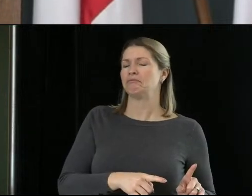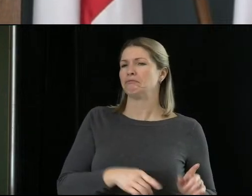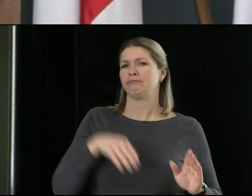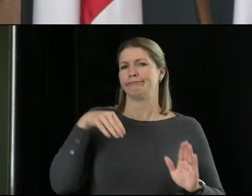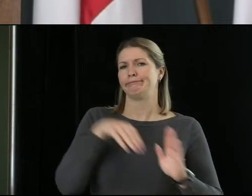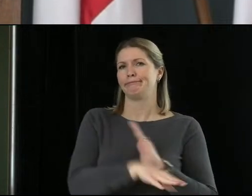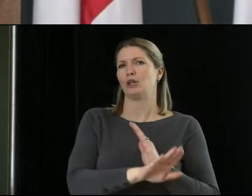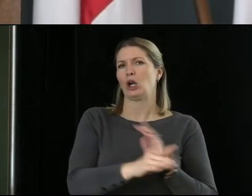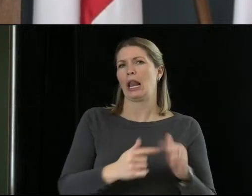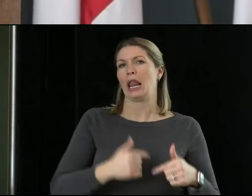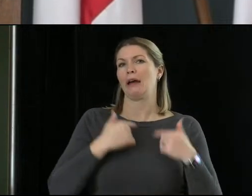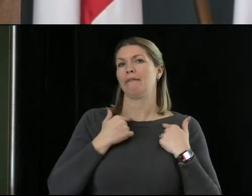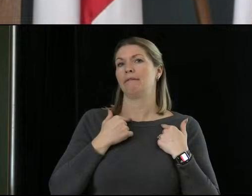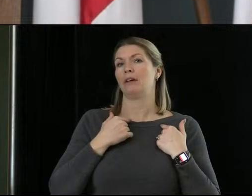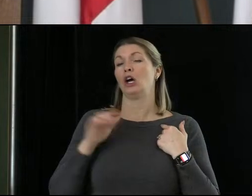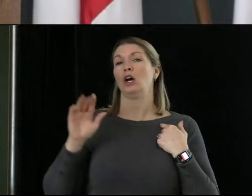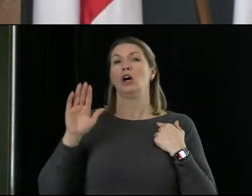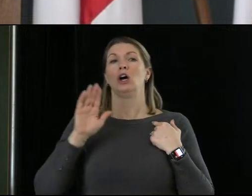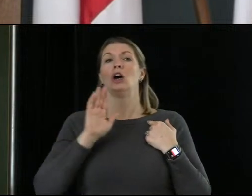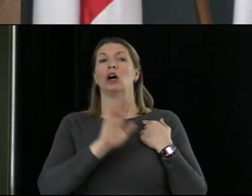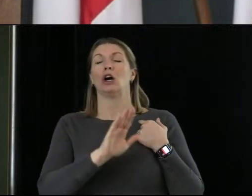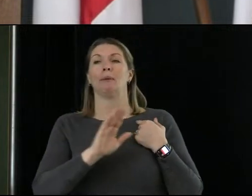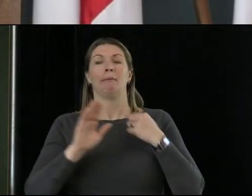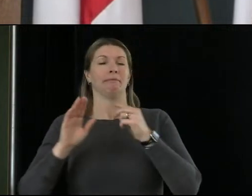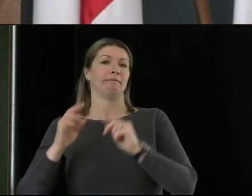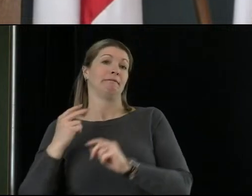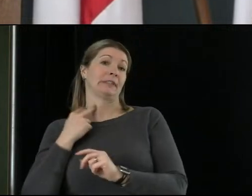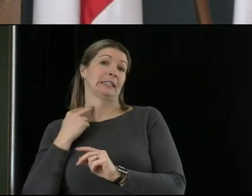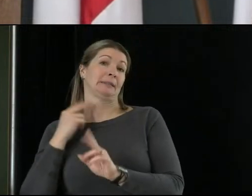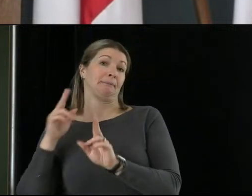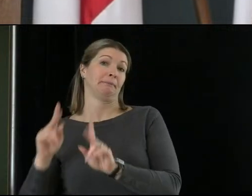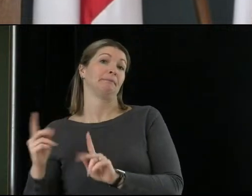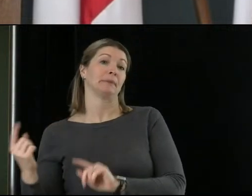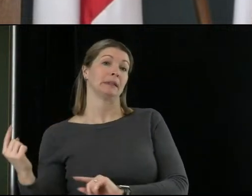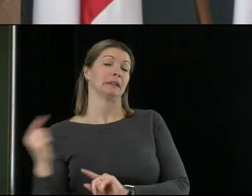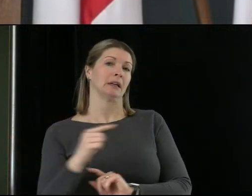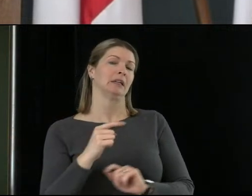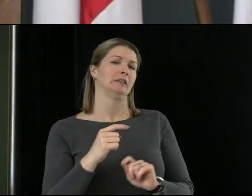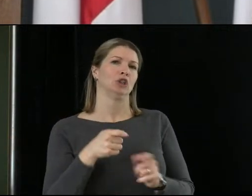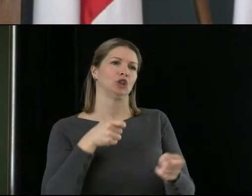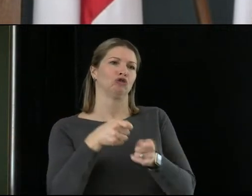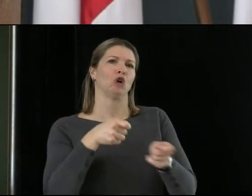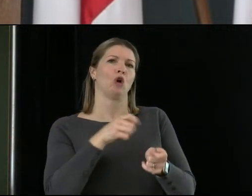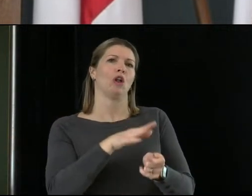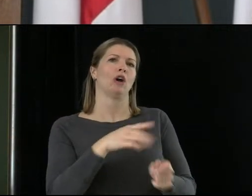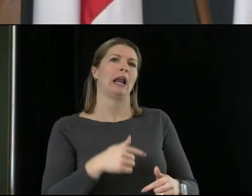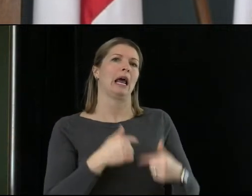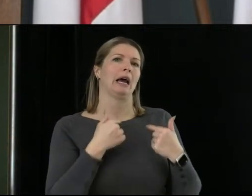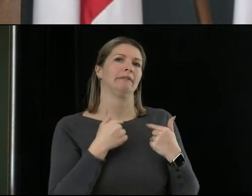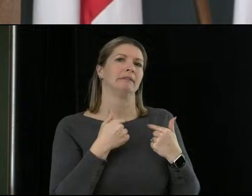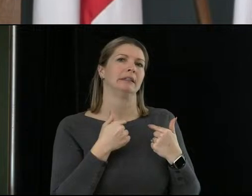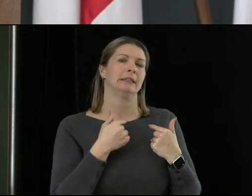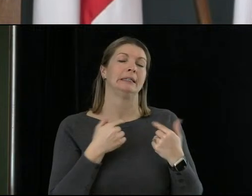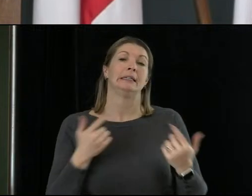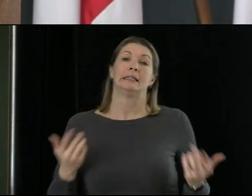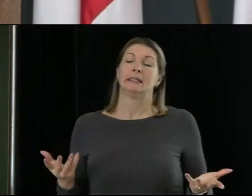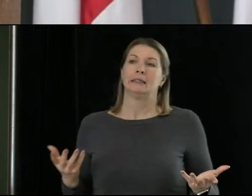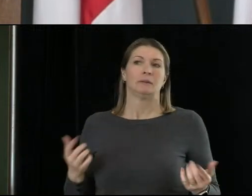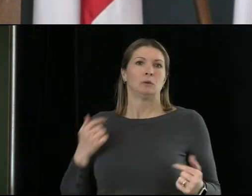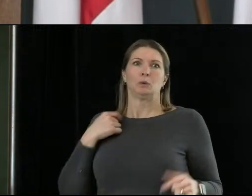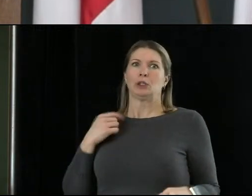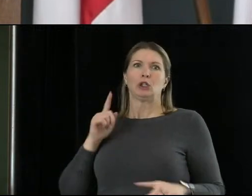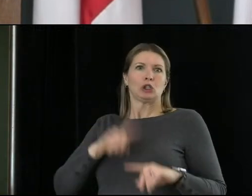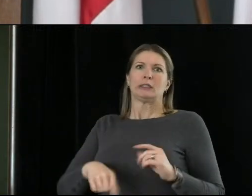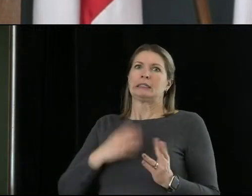life took over her life. We had no rights as parents because of the age of consent at that